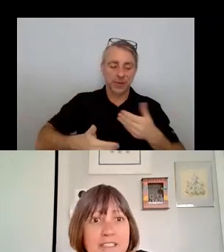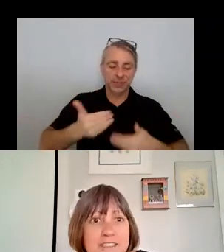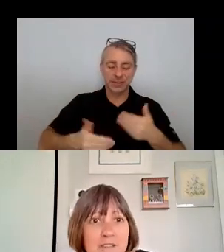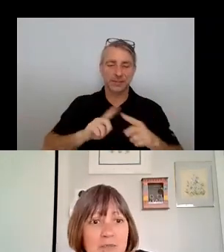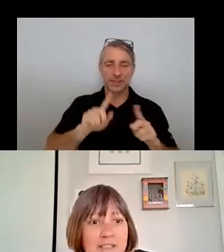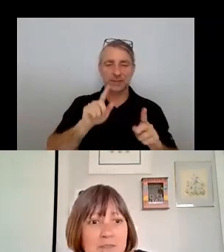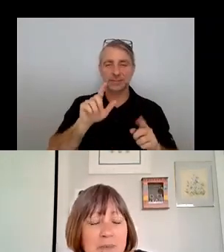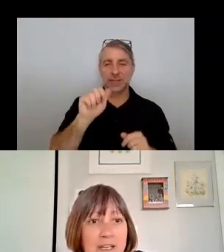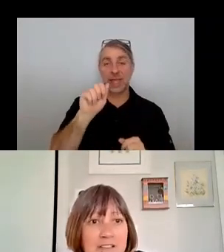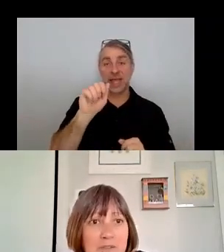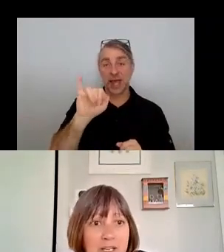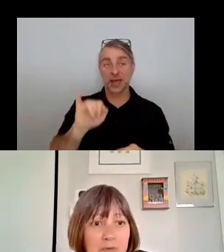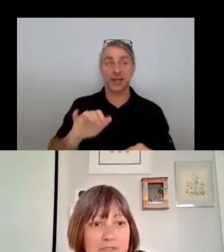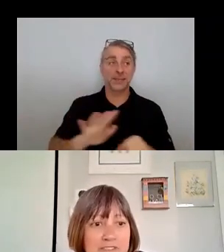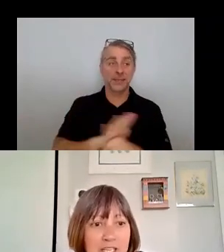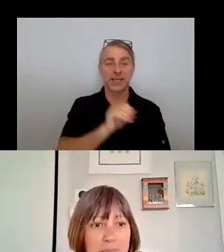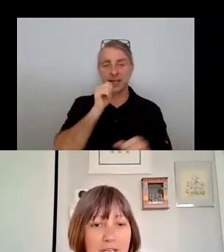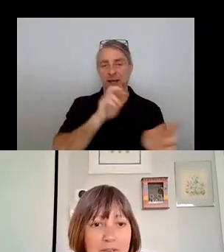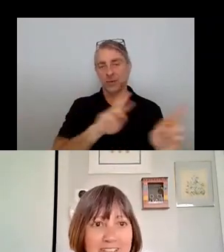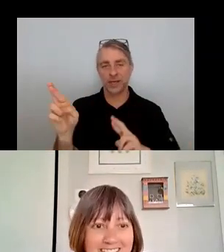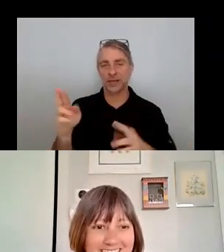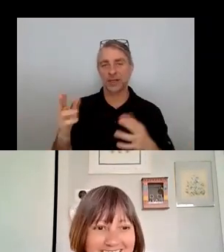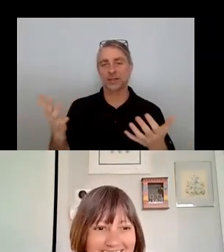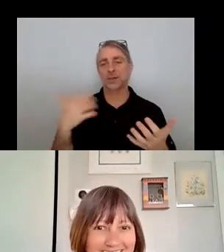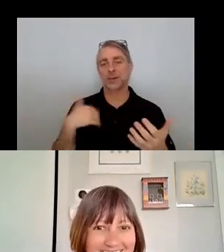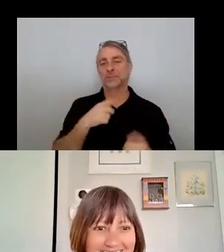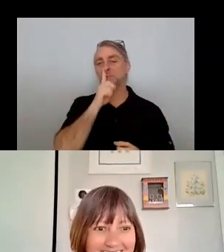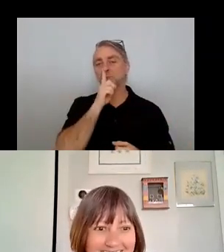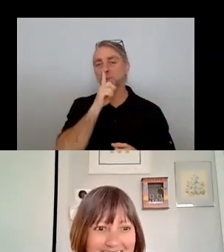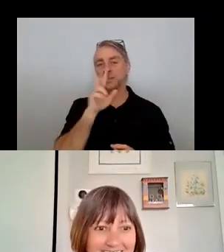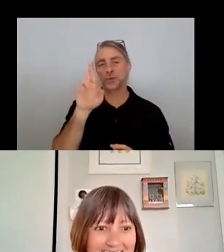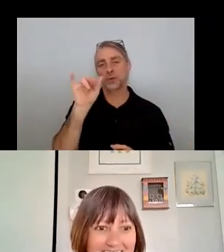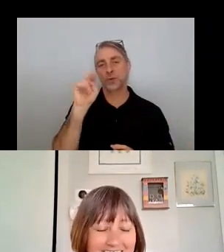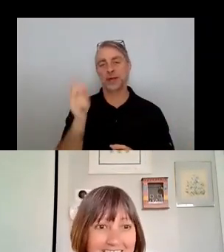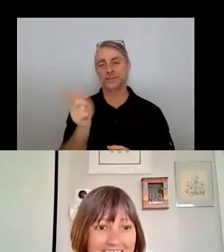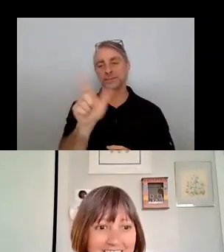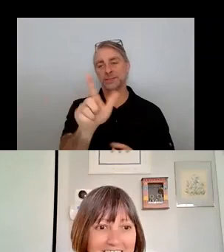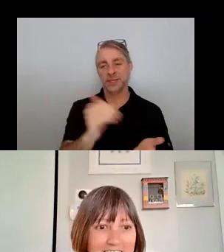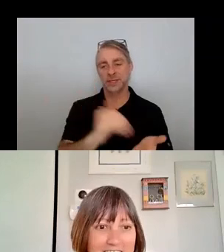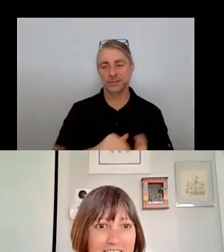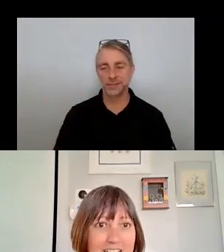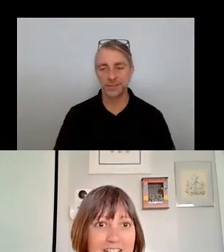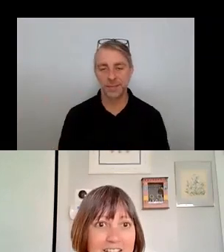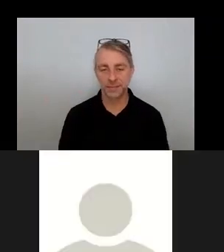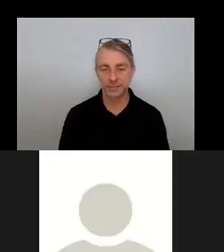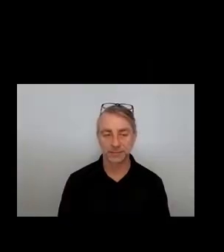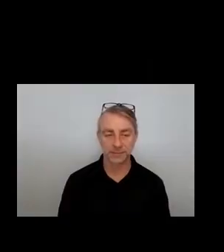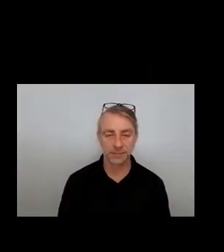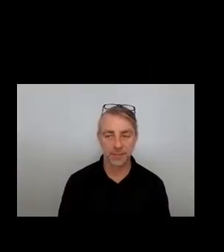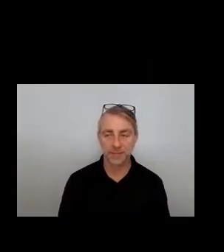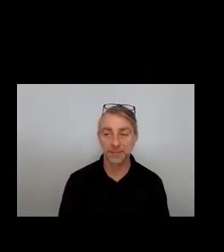ready. So I see Ryan's back, so I will stop now. Terri, can you hear me?